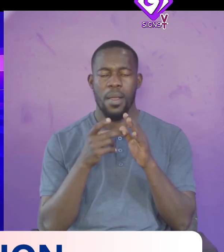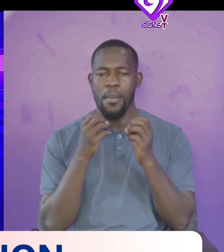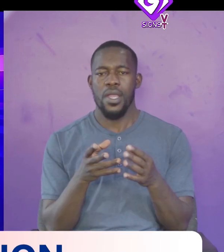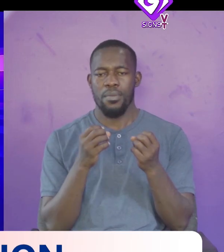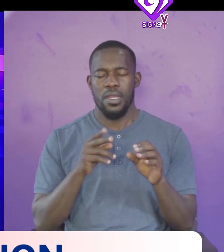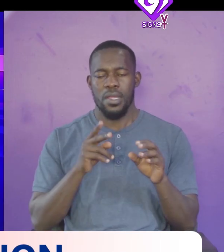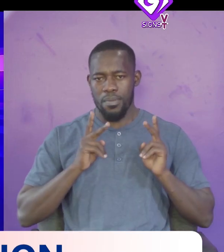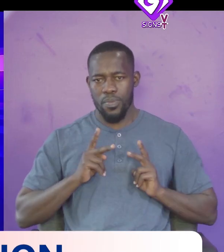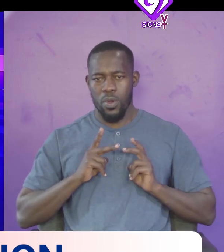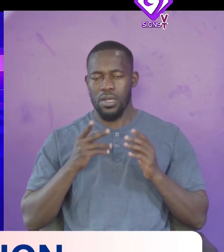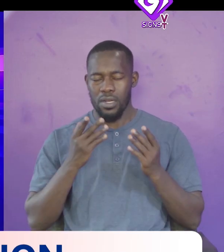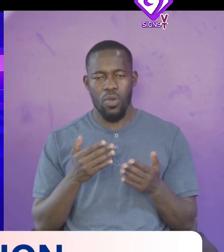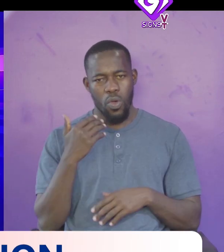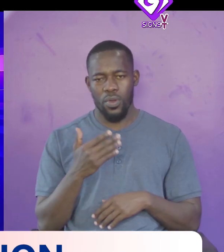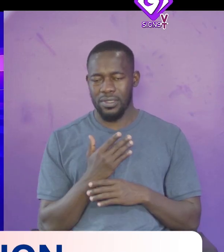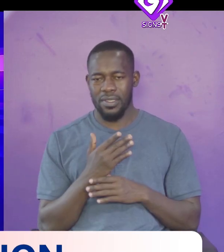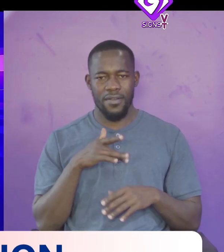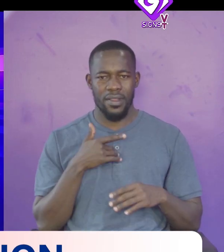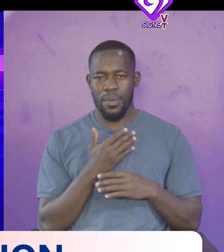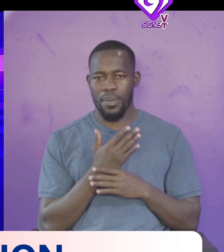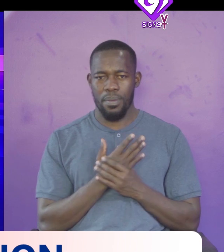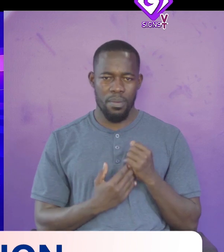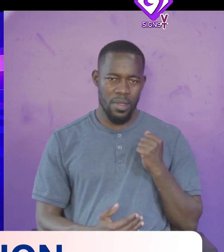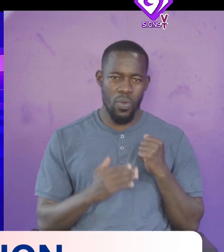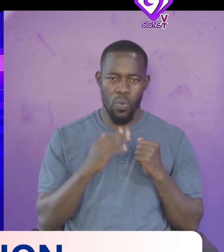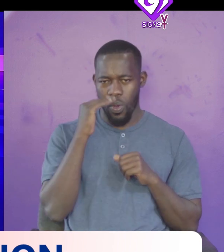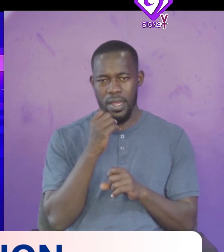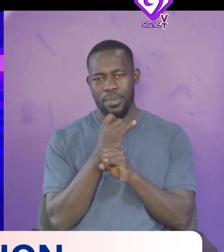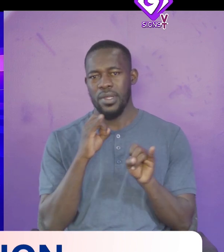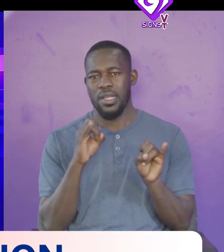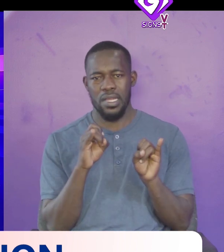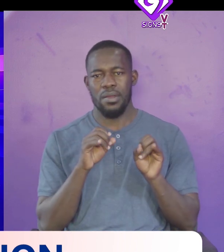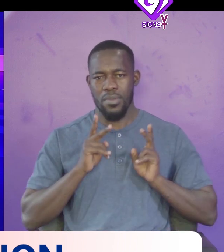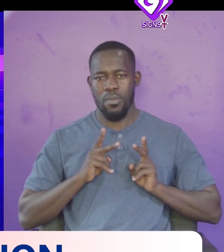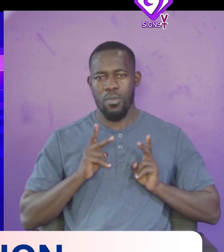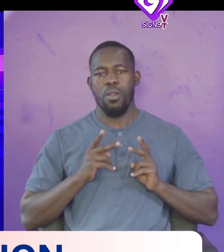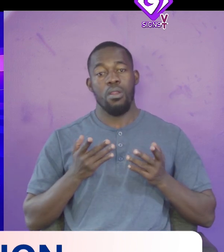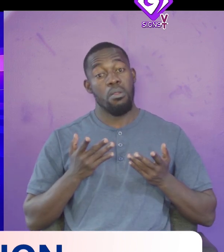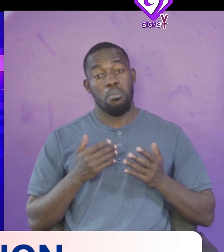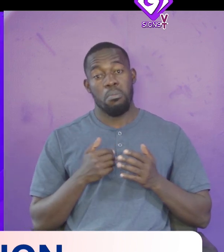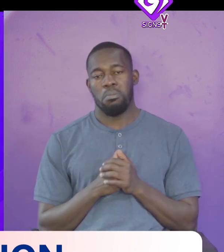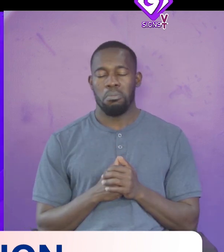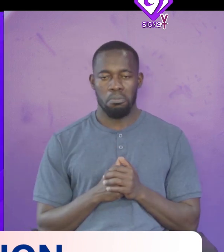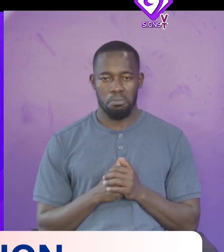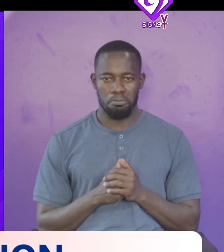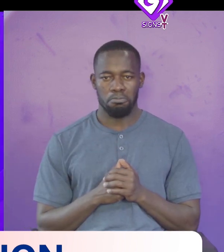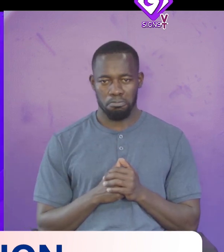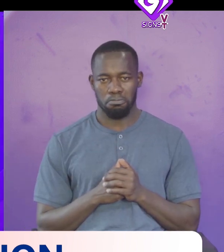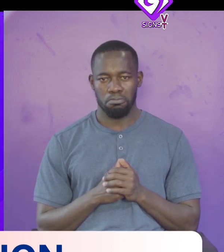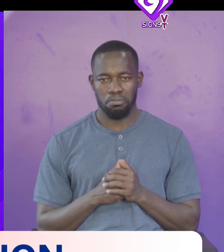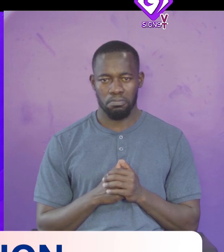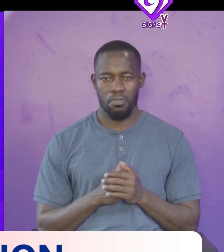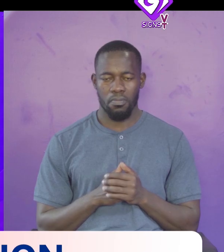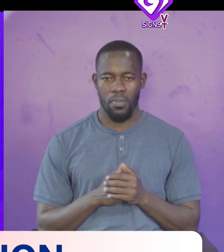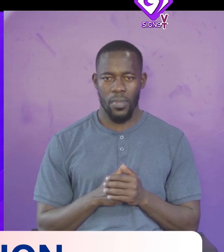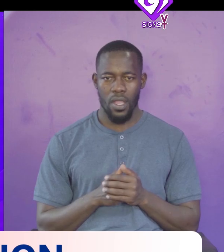get disillusioned when their candidates who are independent are not on the ballot. Actually, when